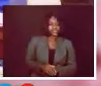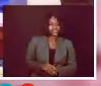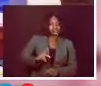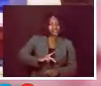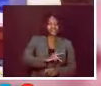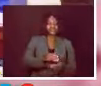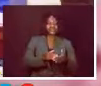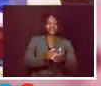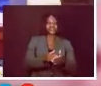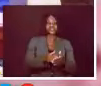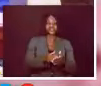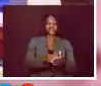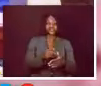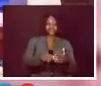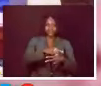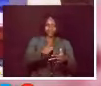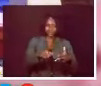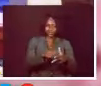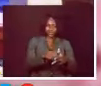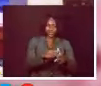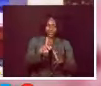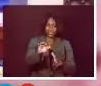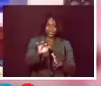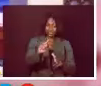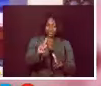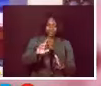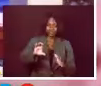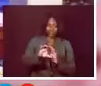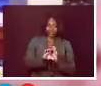the 1992 Constitution, our standing orders,